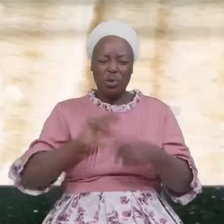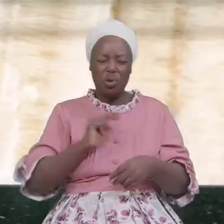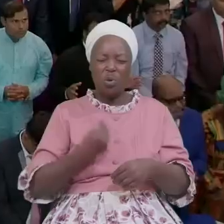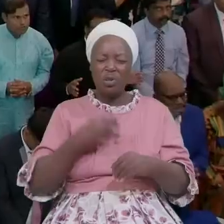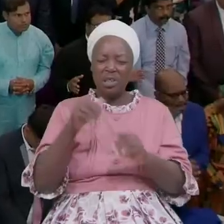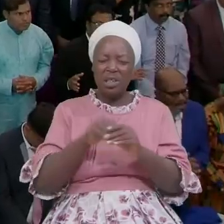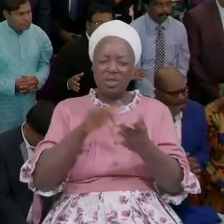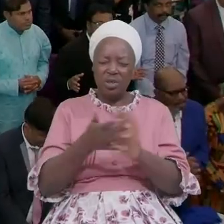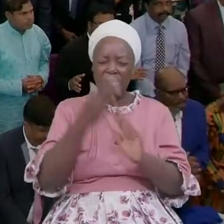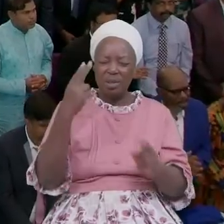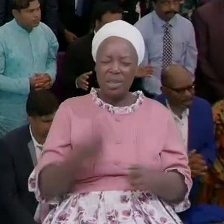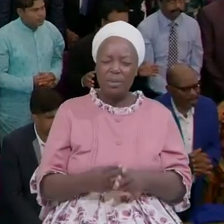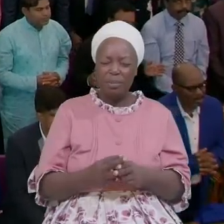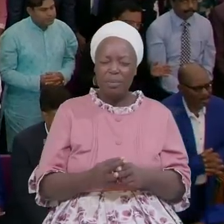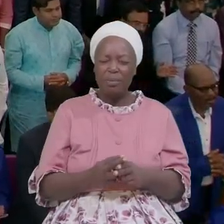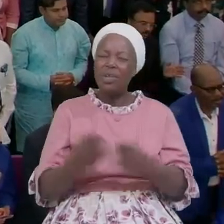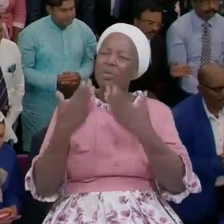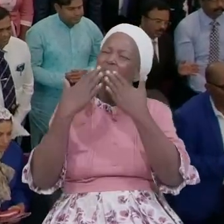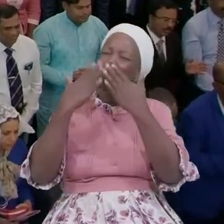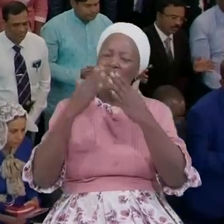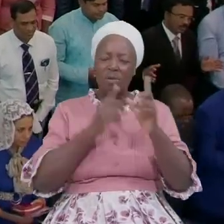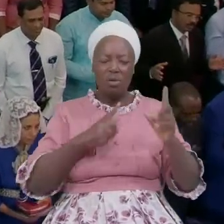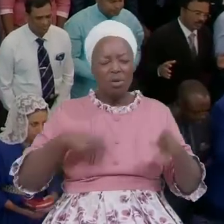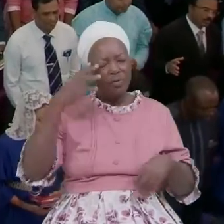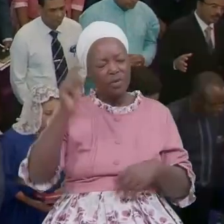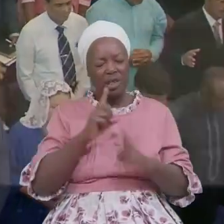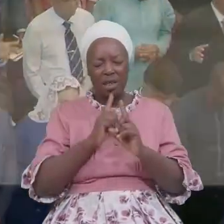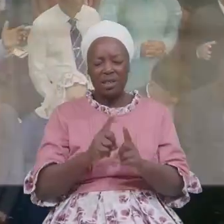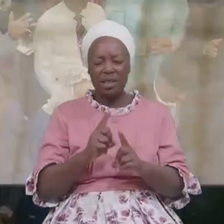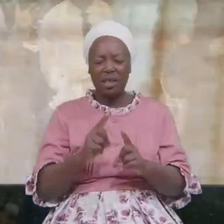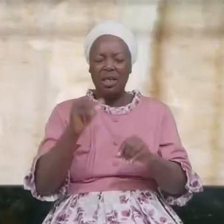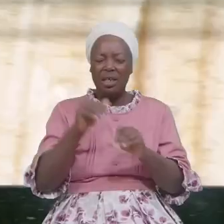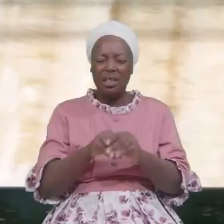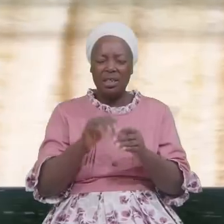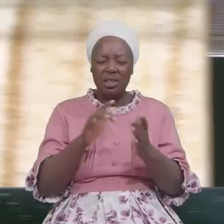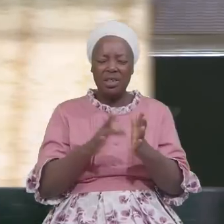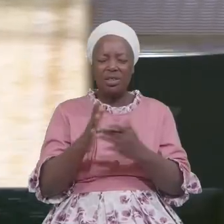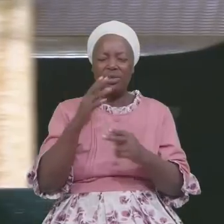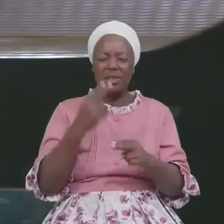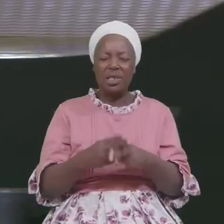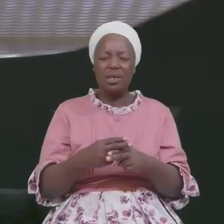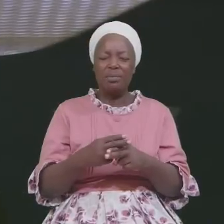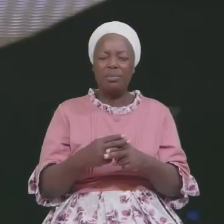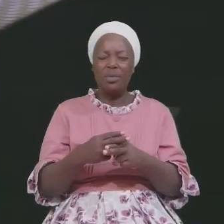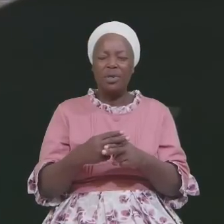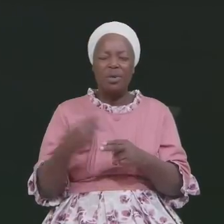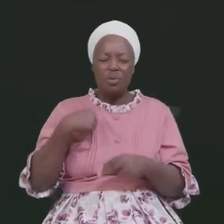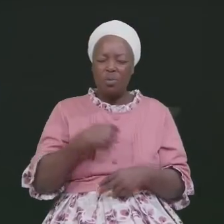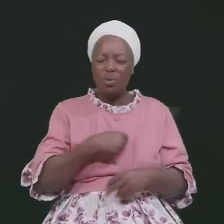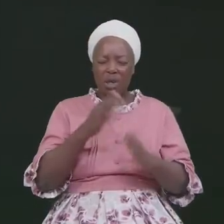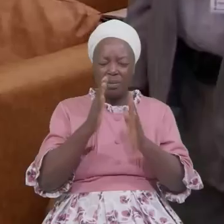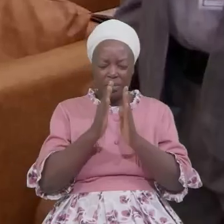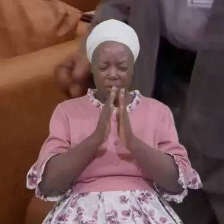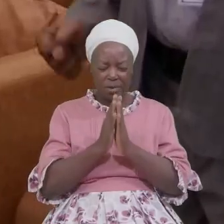Jesus' name. Thank you, Lord, for the answer. In Jesus' name, we